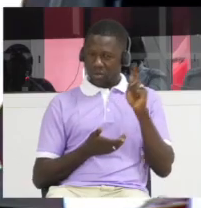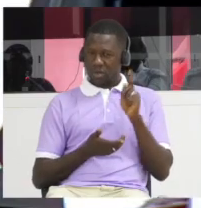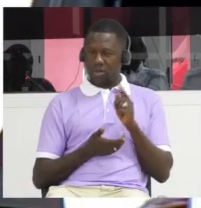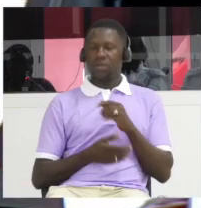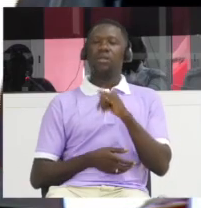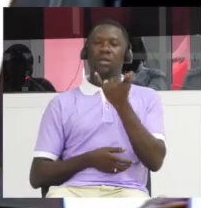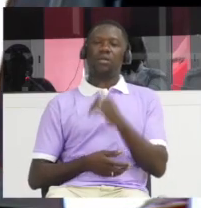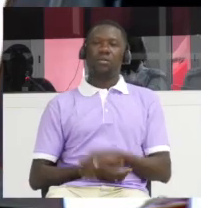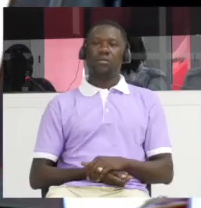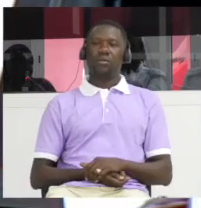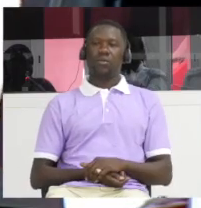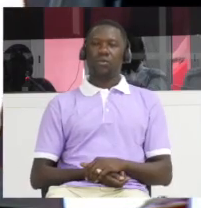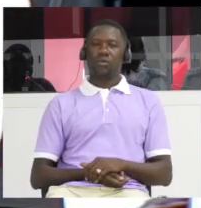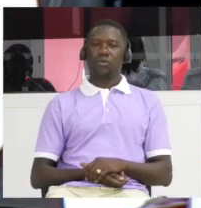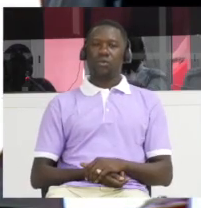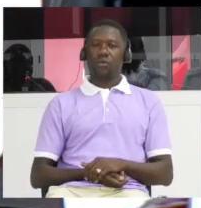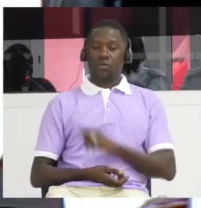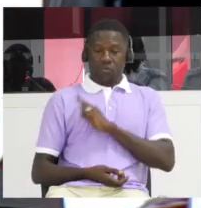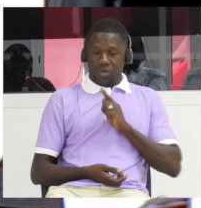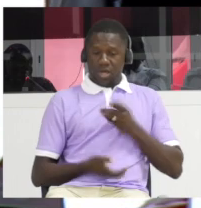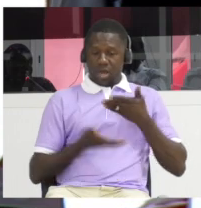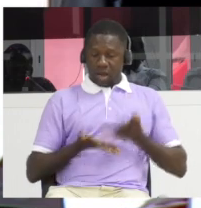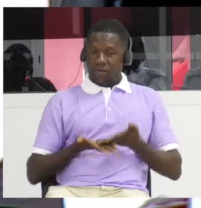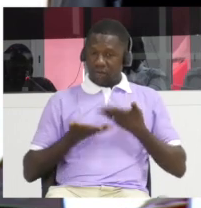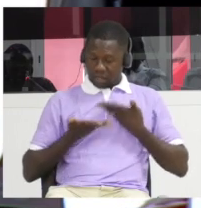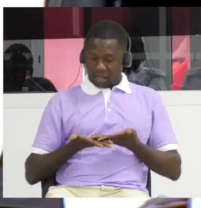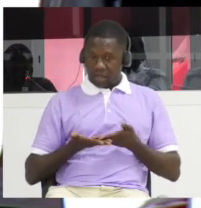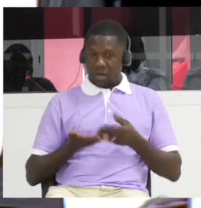We have here a copy